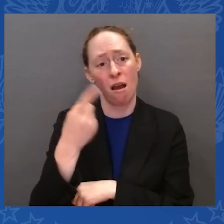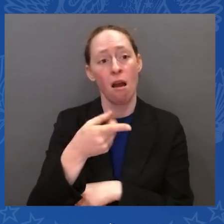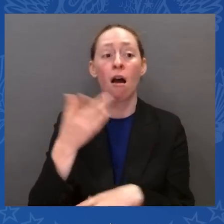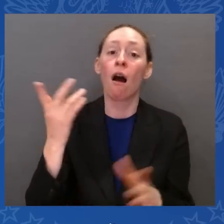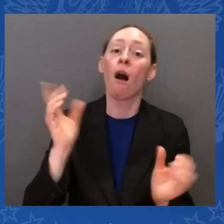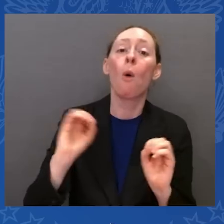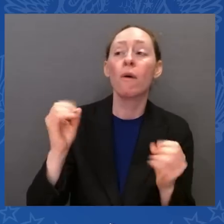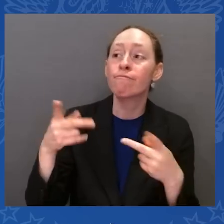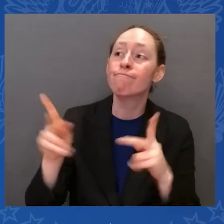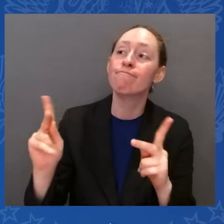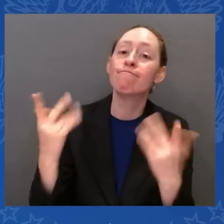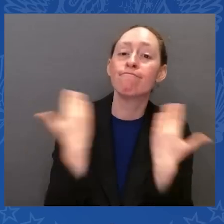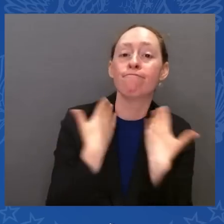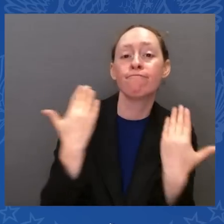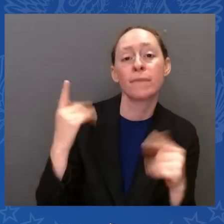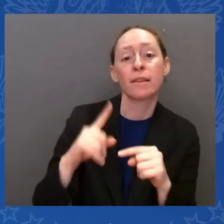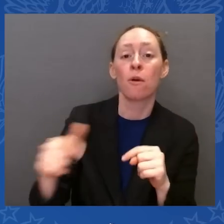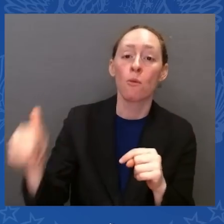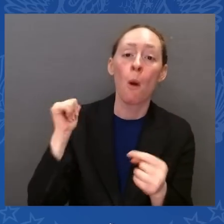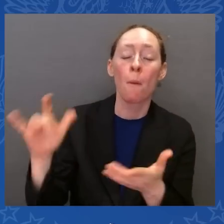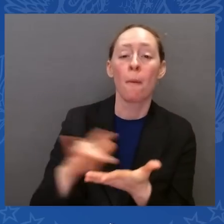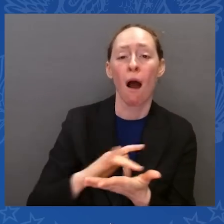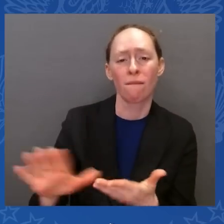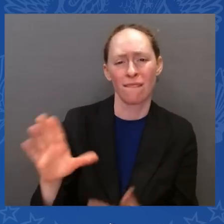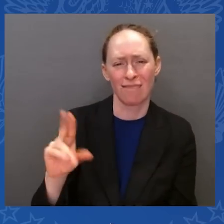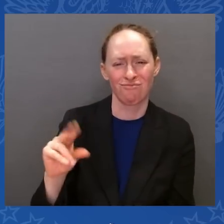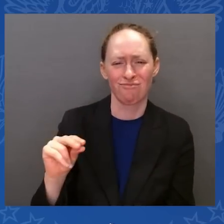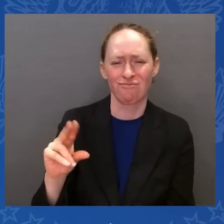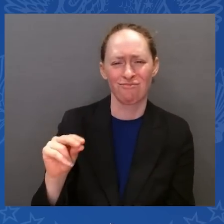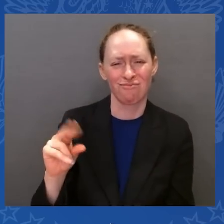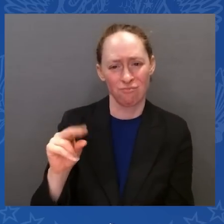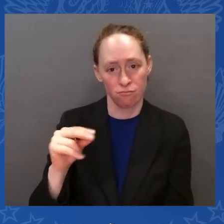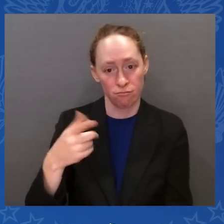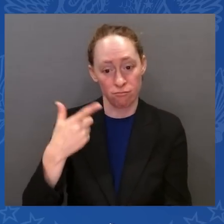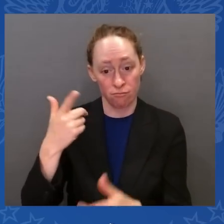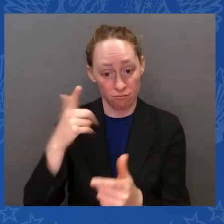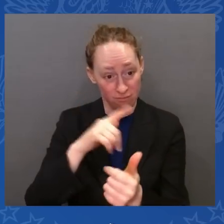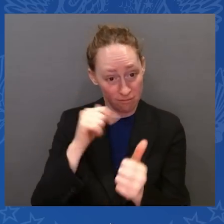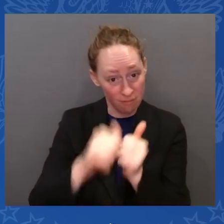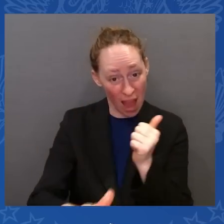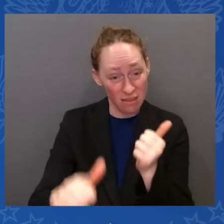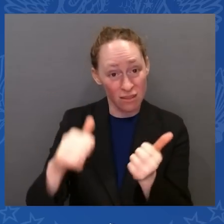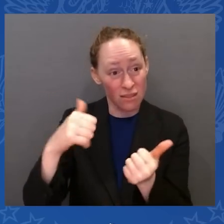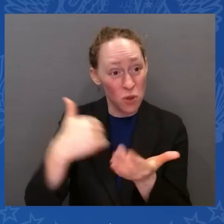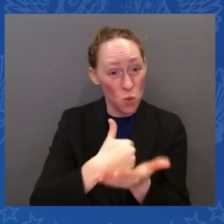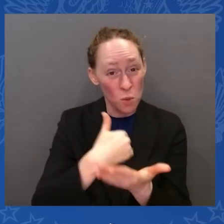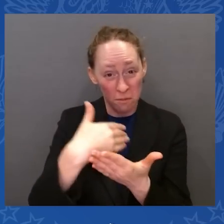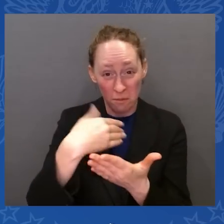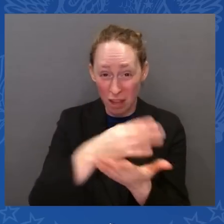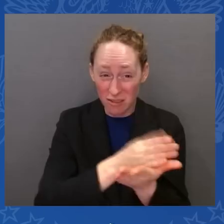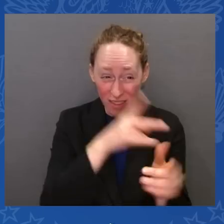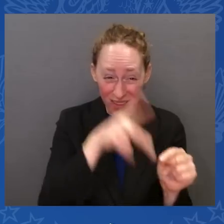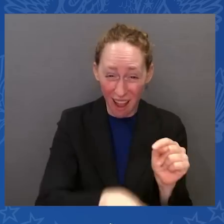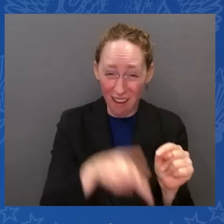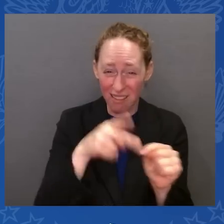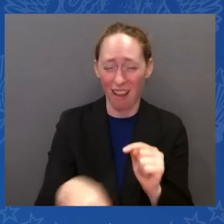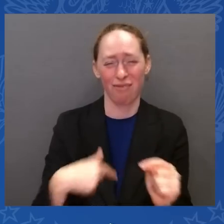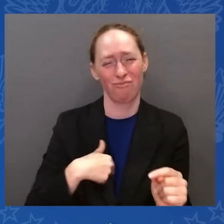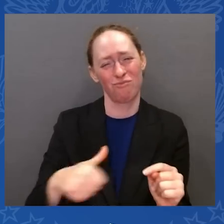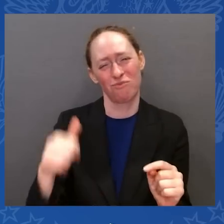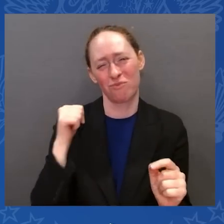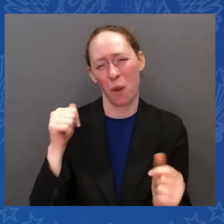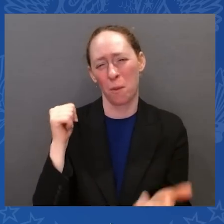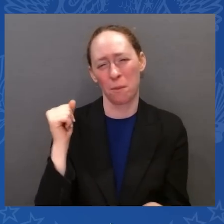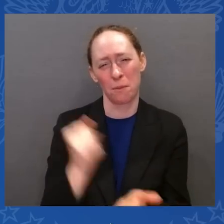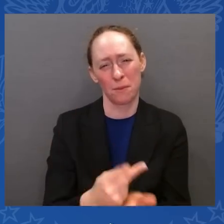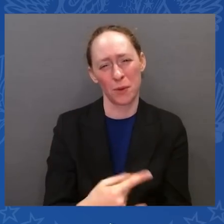I said I'd come back and talk. There's one thing I'm ruling out is default, and I'm not going to vote. I'm not going to pass a budget that in